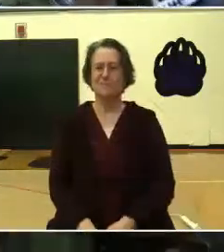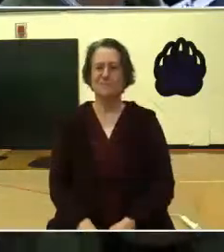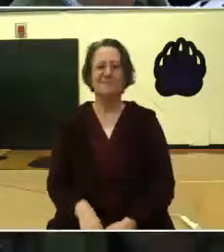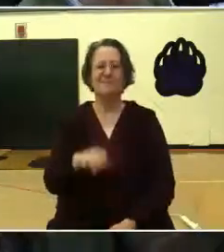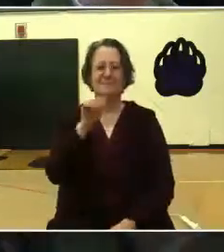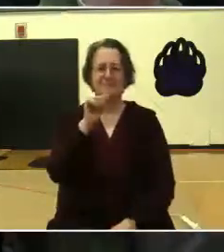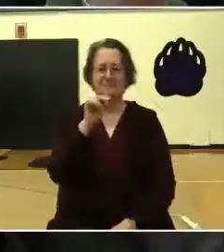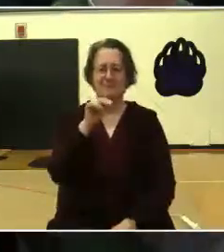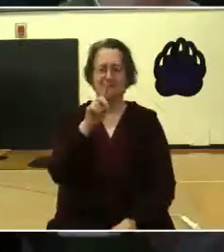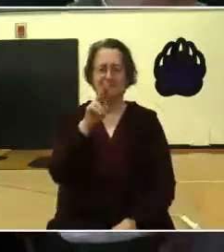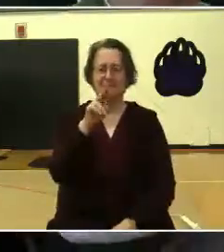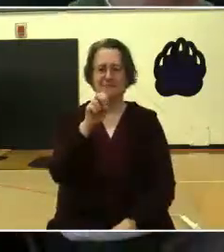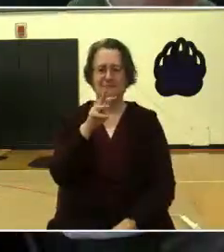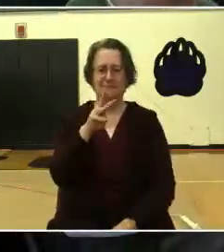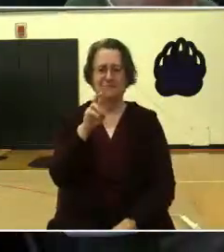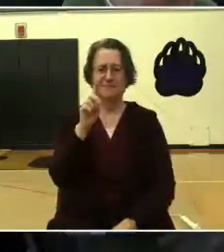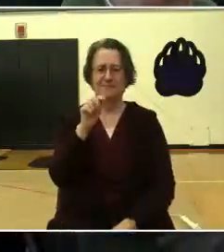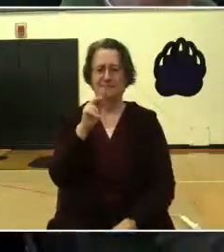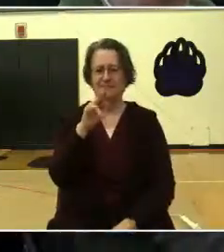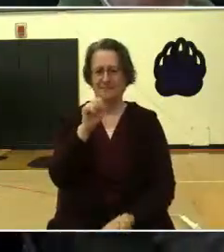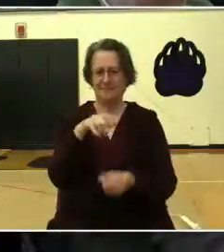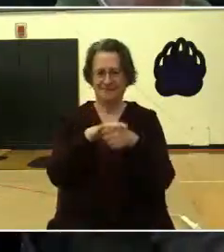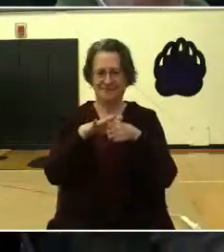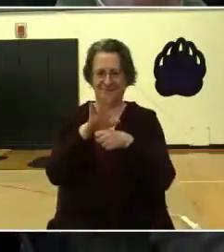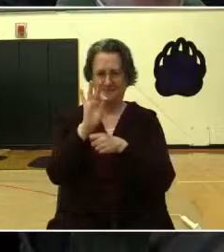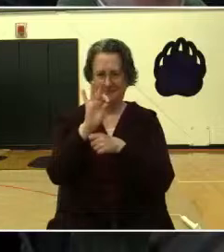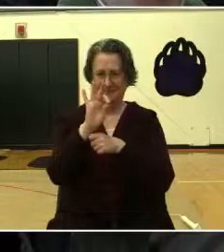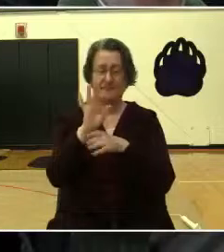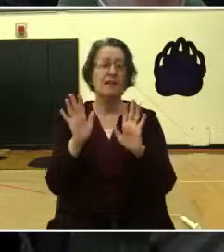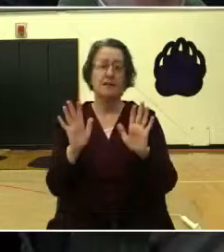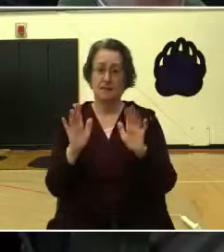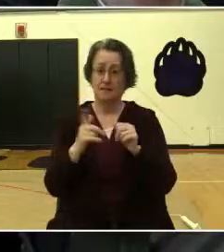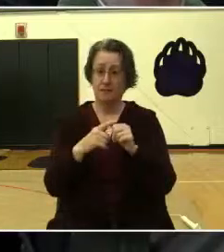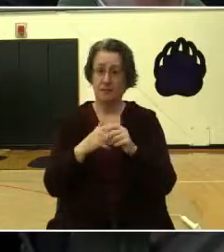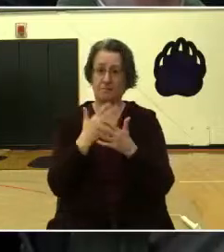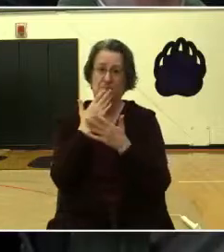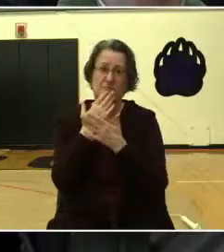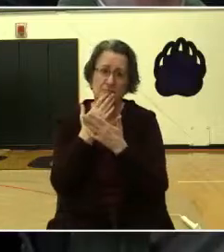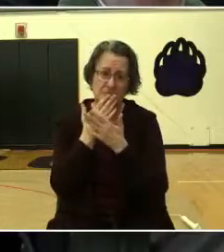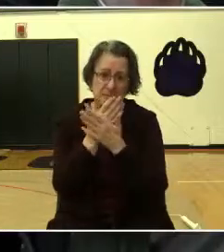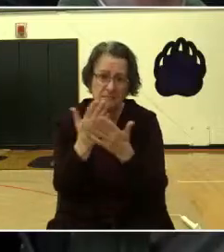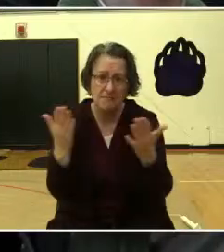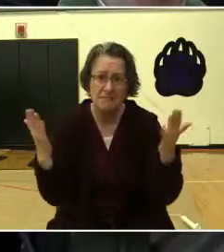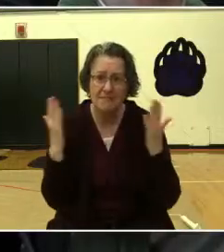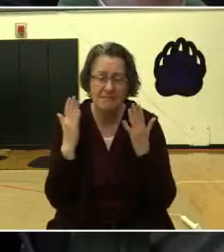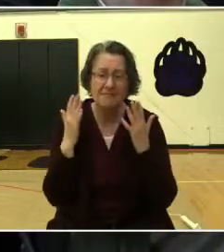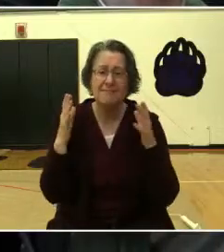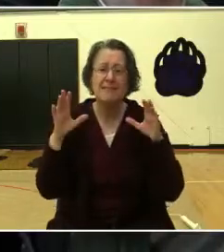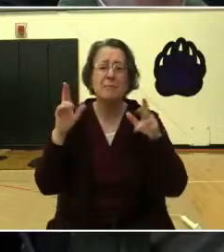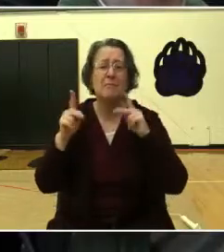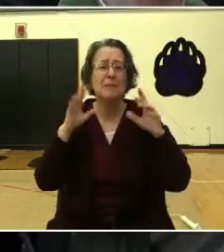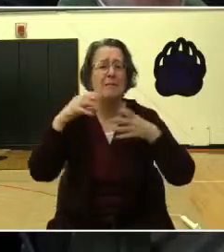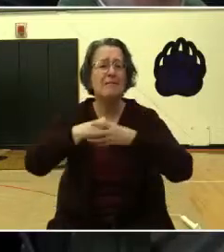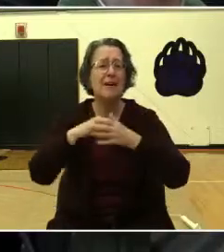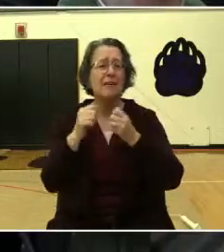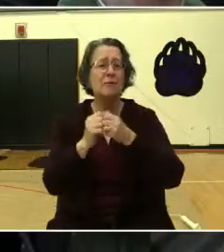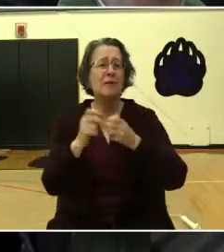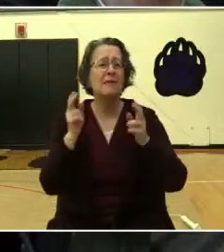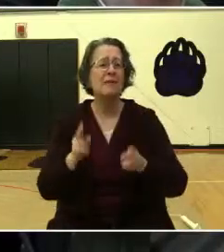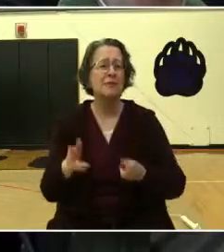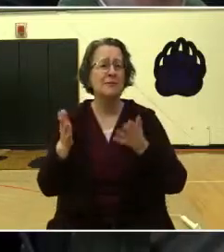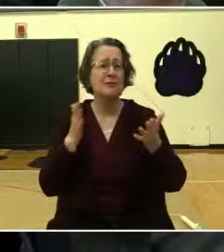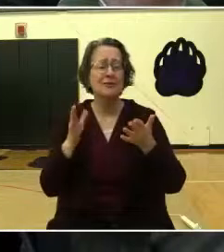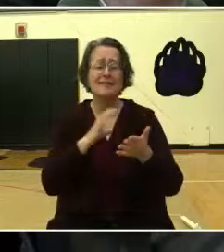Andrew Davis District 9 uh first off I just like to thank our Human Services committee for all of the hours they have put on